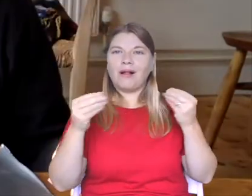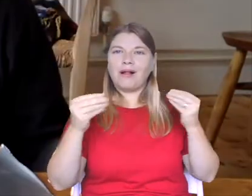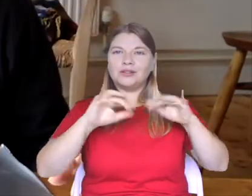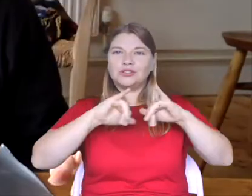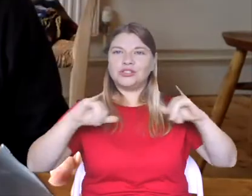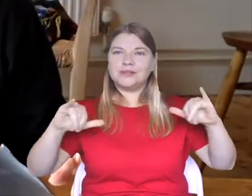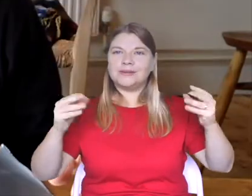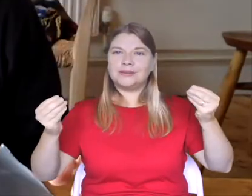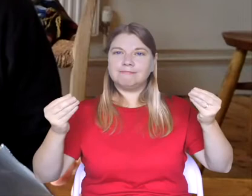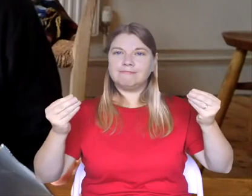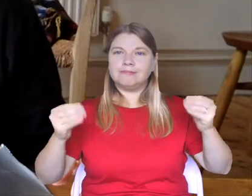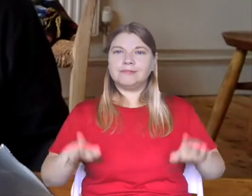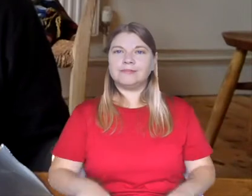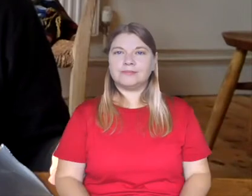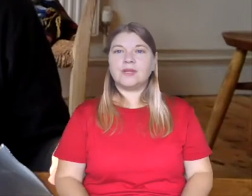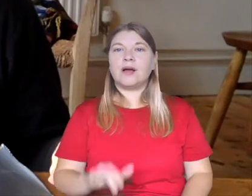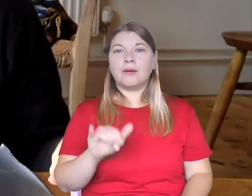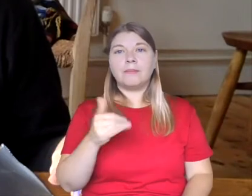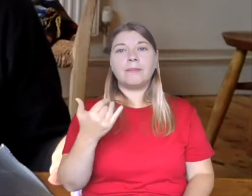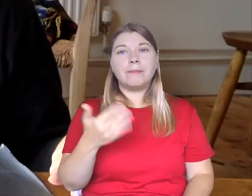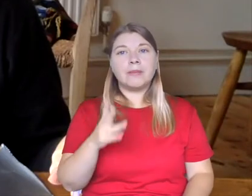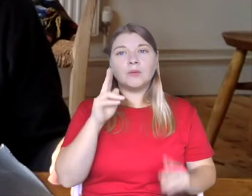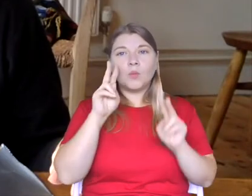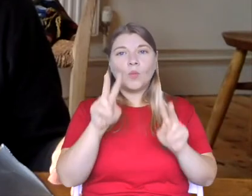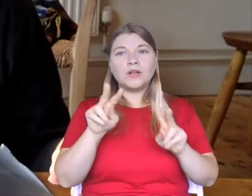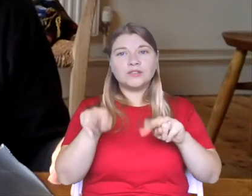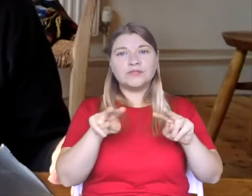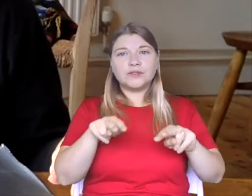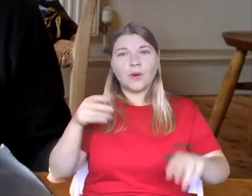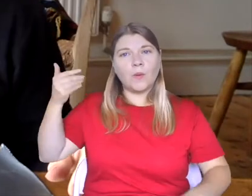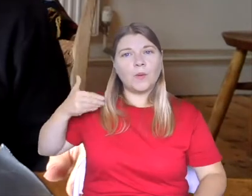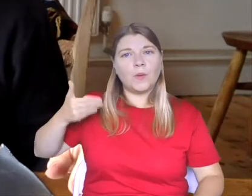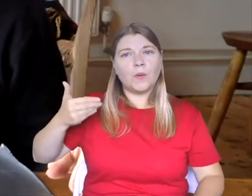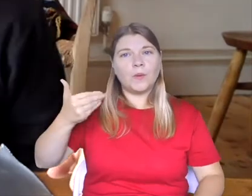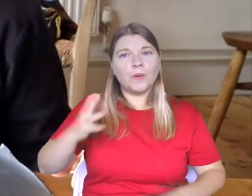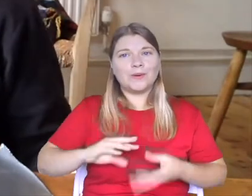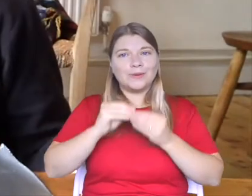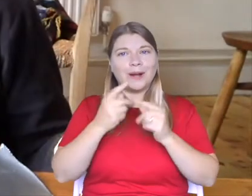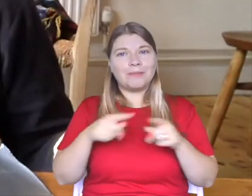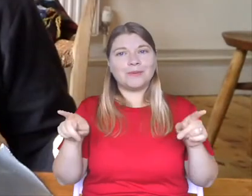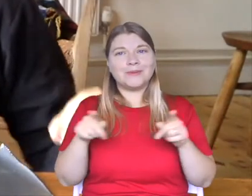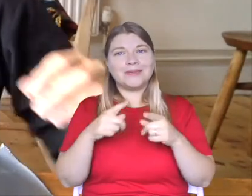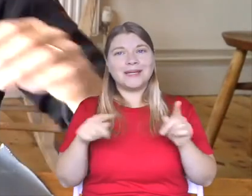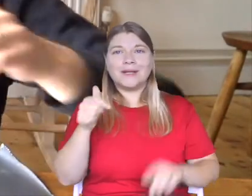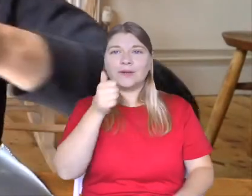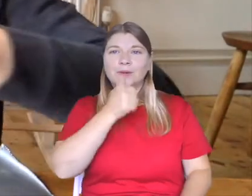and if you've done the other sessions in this series for making music, you can use